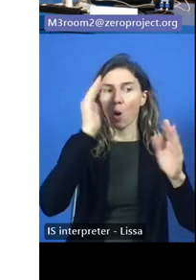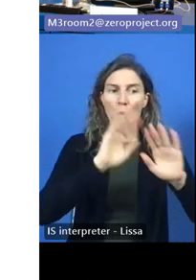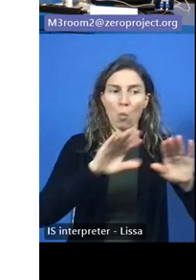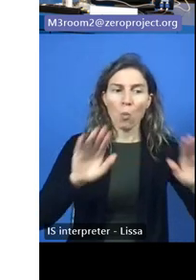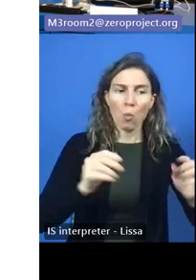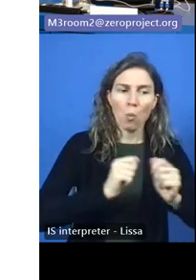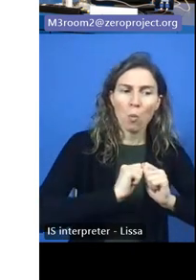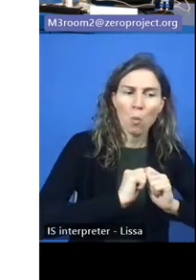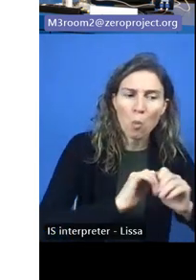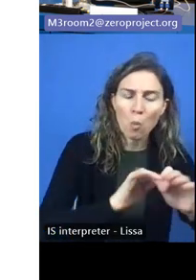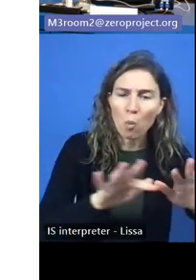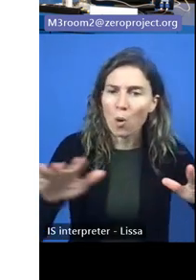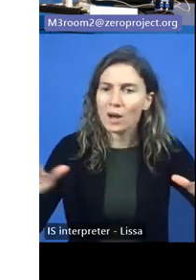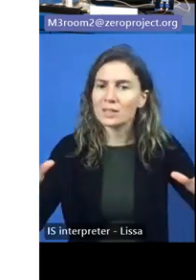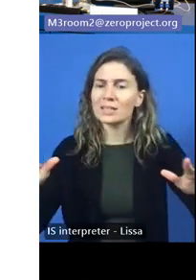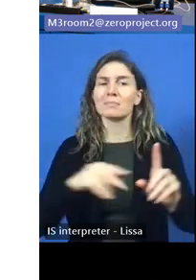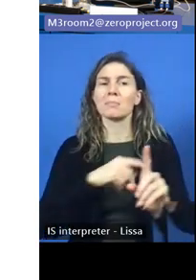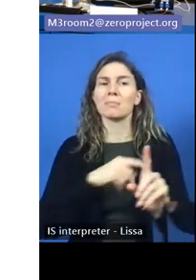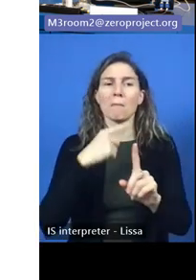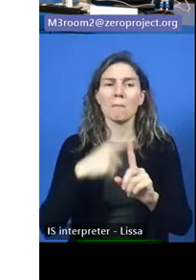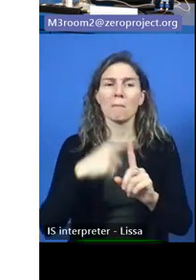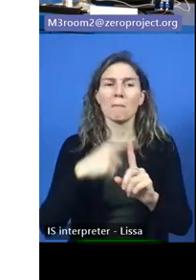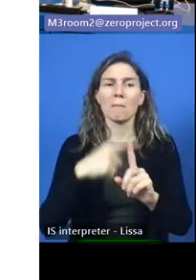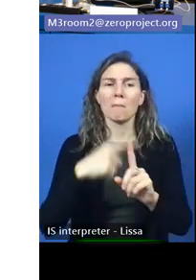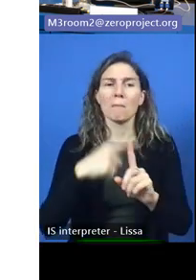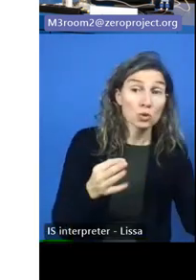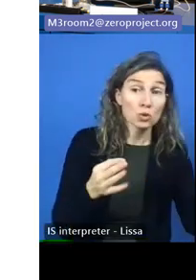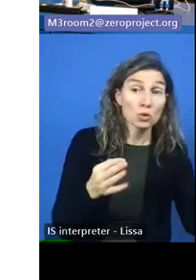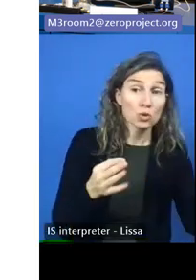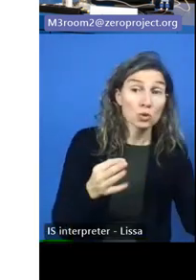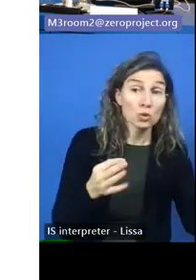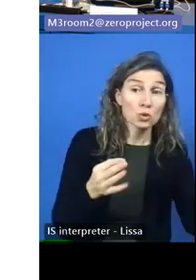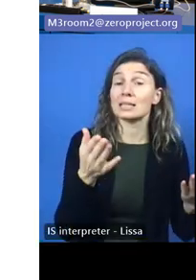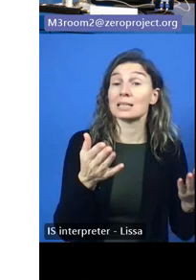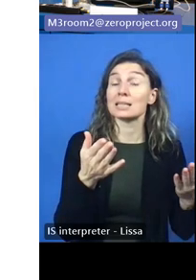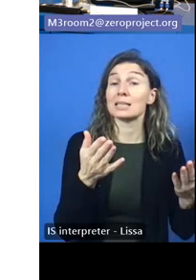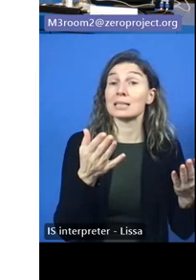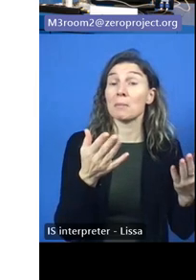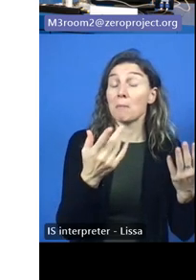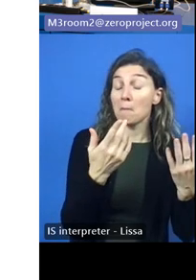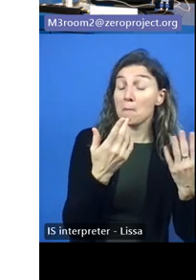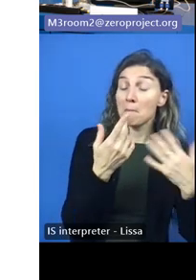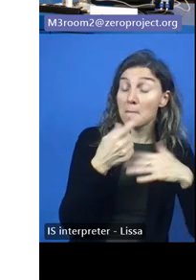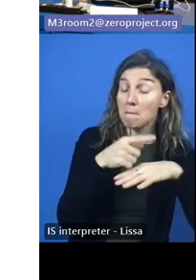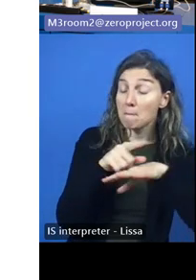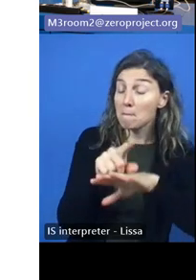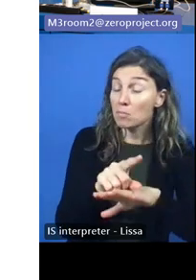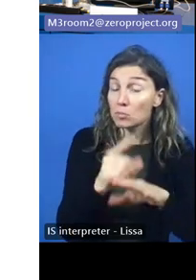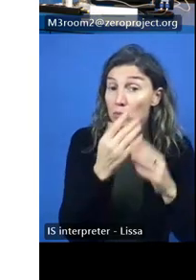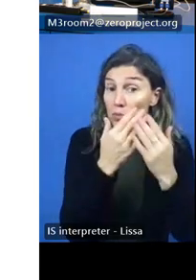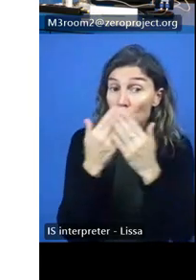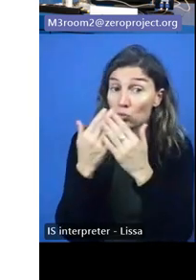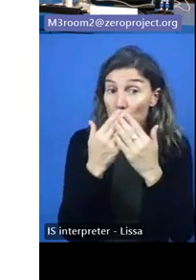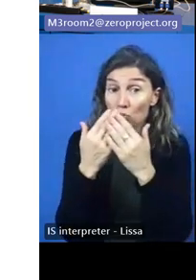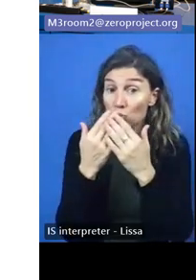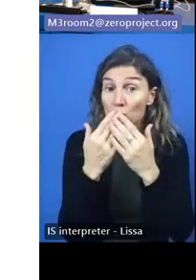cultural and linguistic rights in mainstream schools. Where most of deaf student population are enrolled.